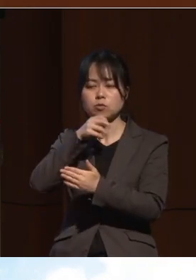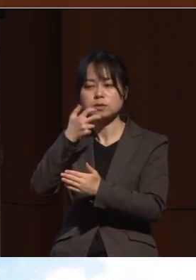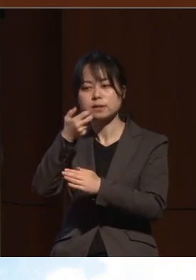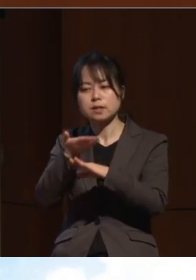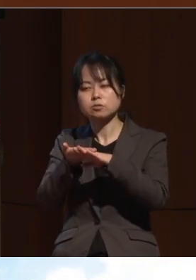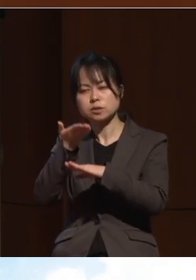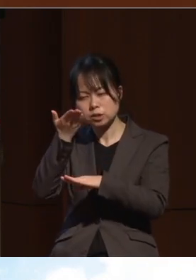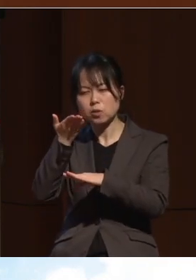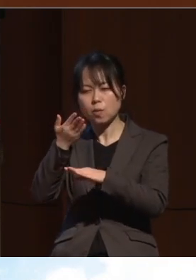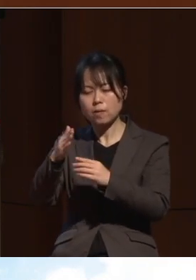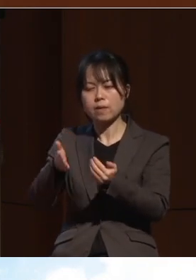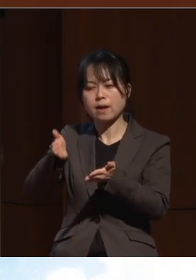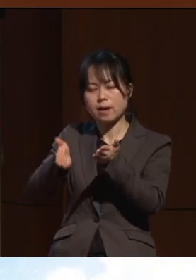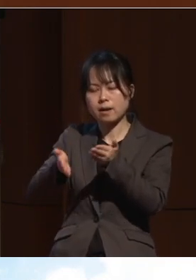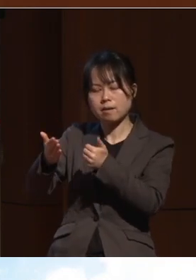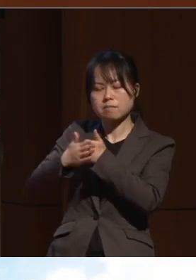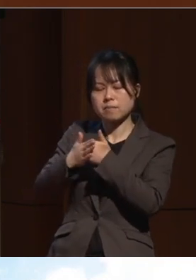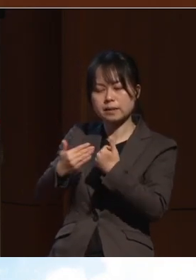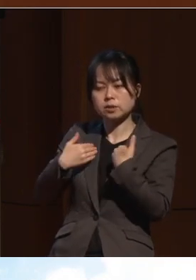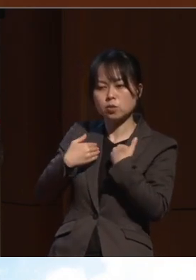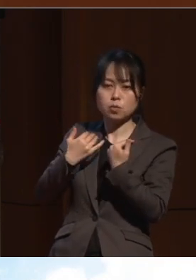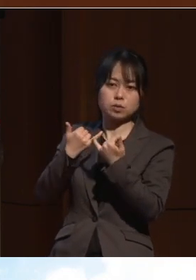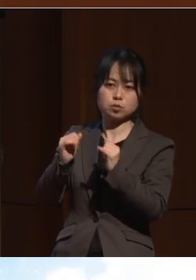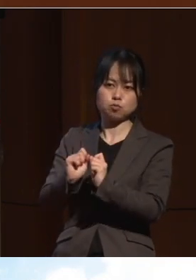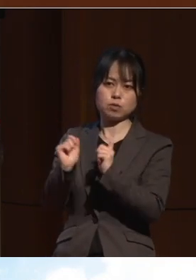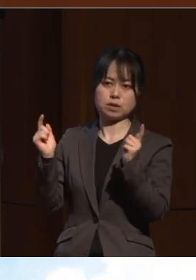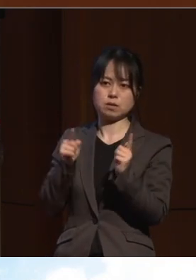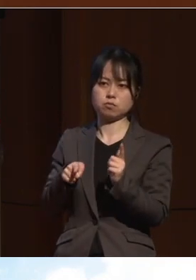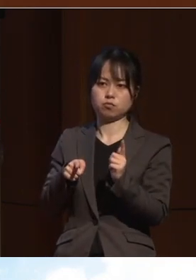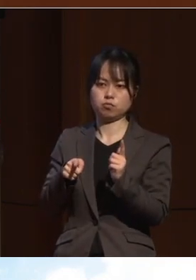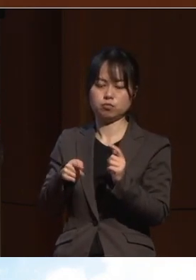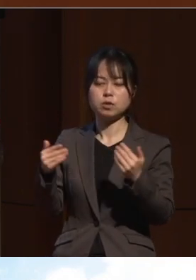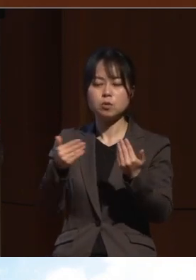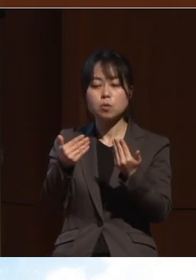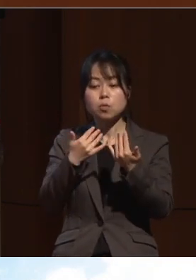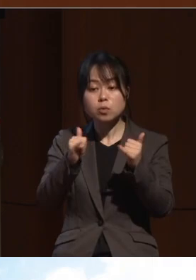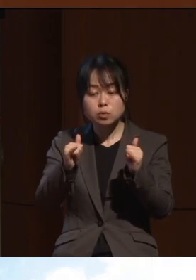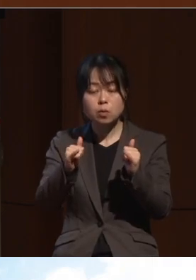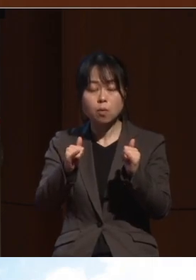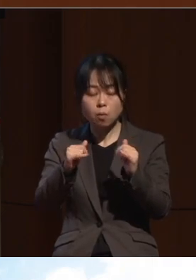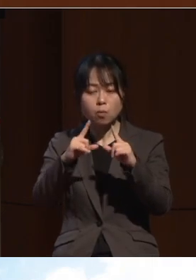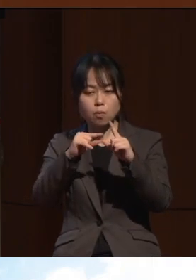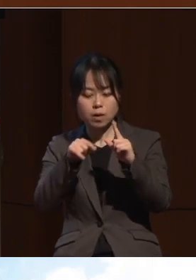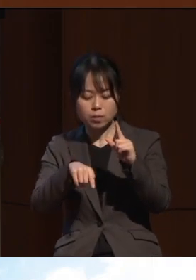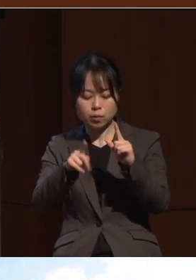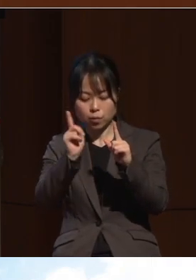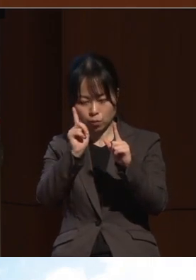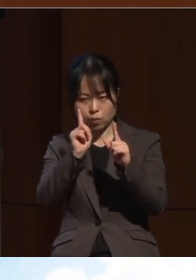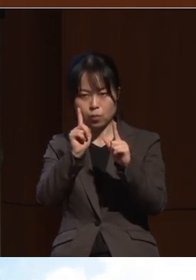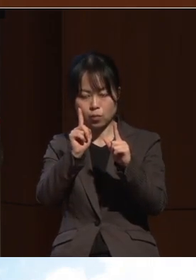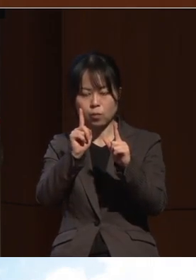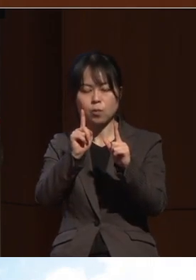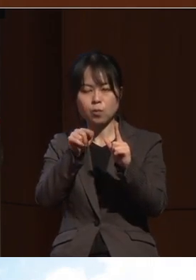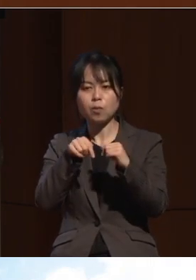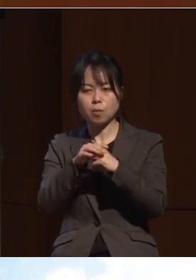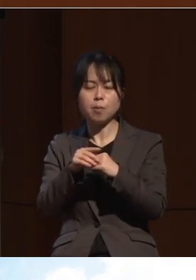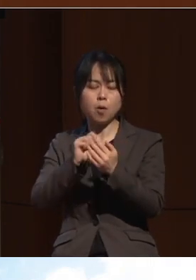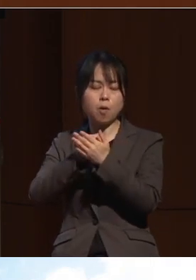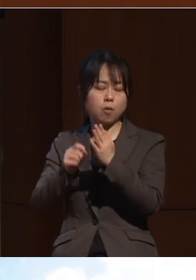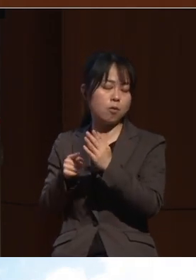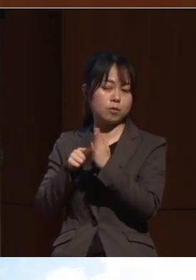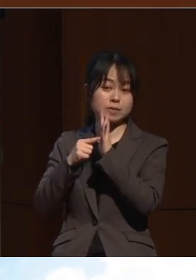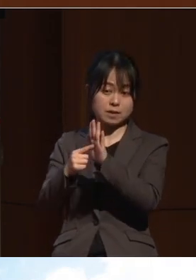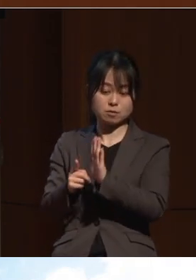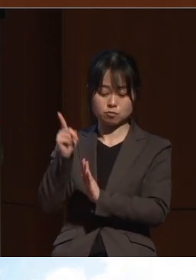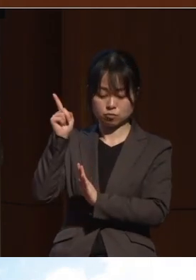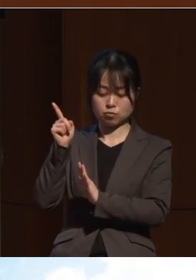in working age going from 20 per 100, so about 1 in 5, to 50 people who are dependent per 100 working age people.